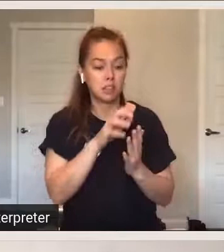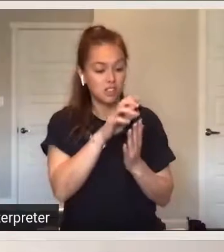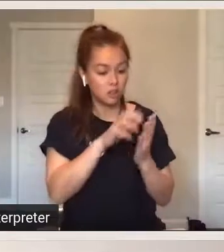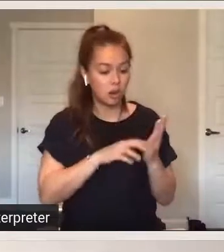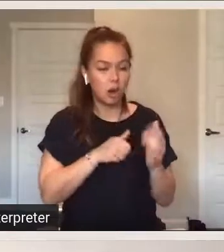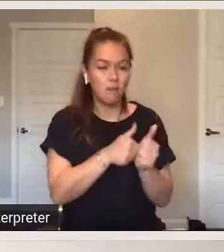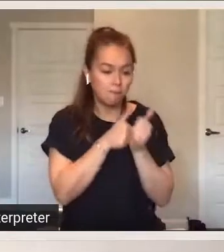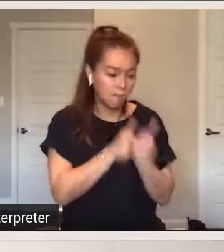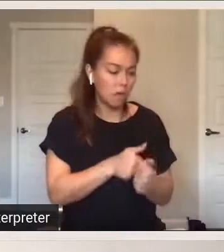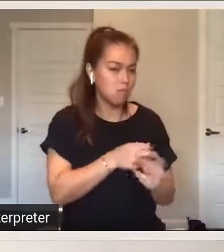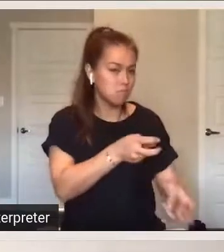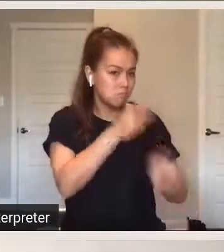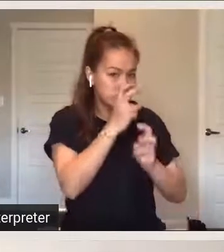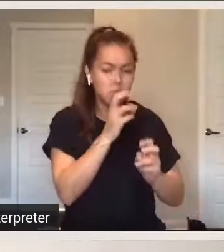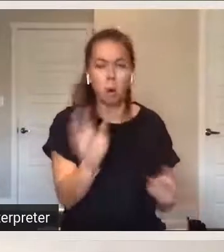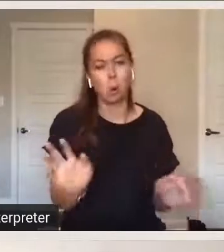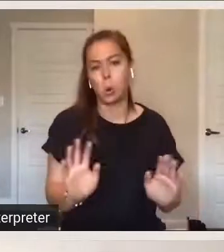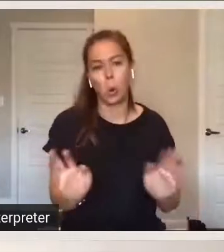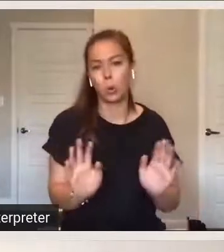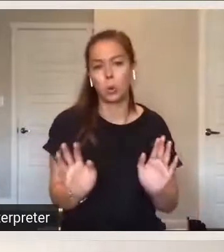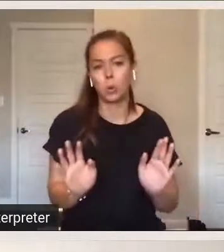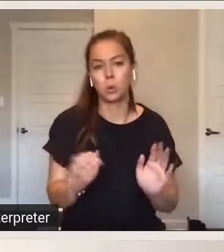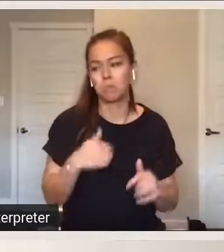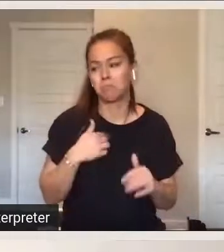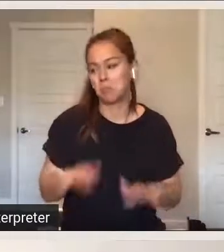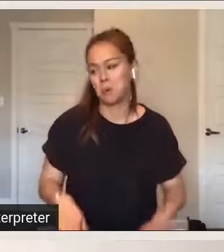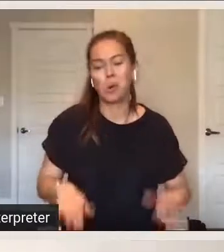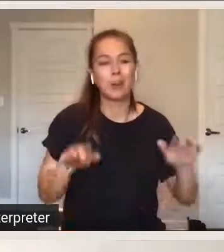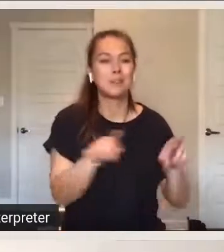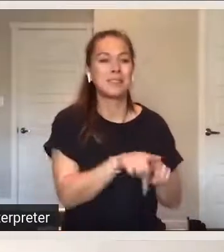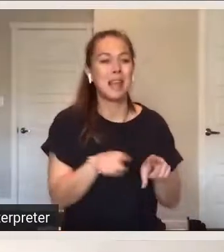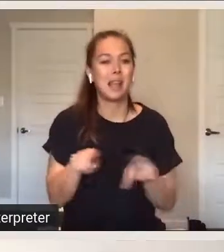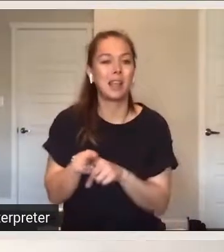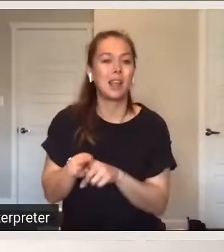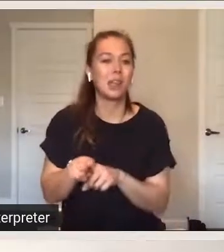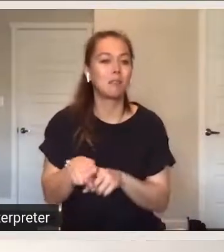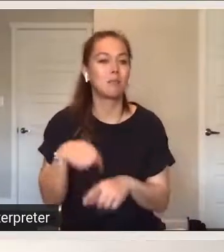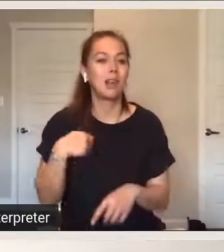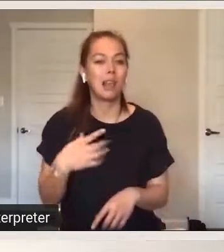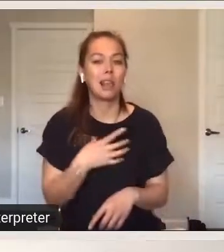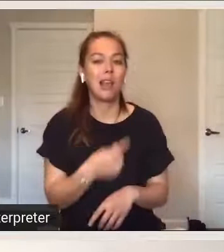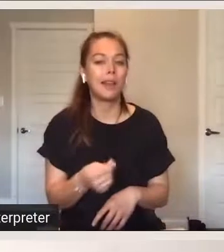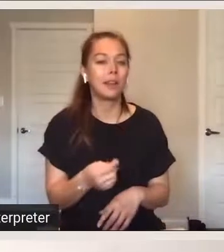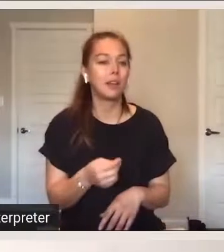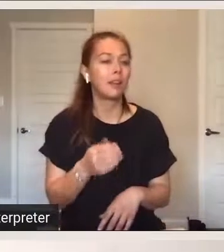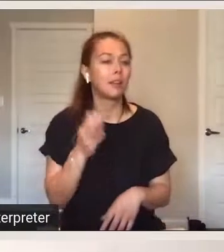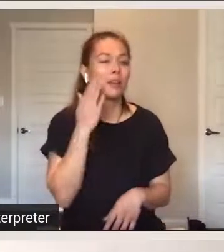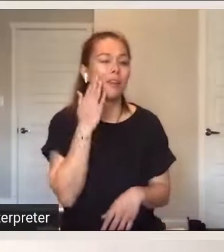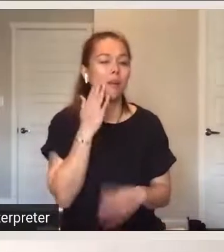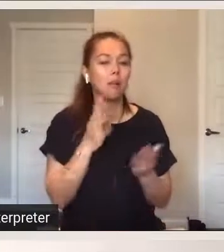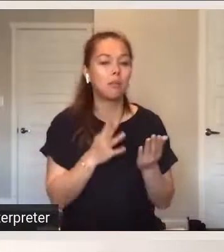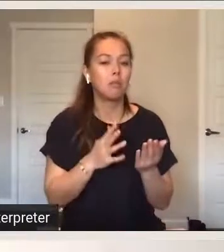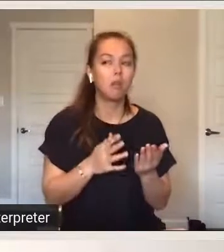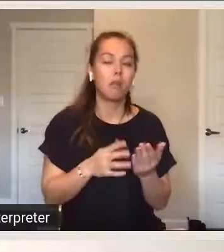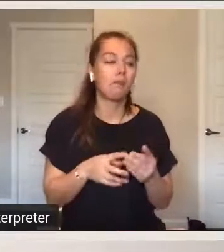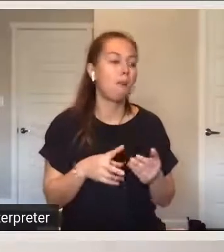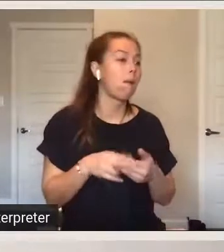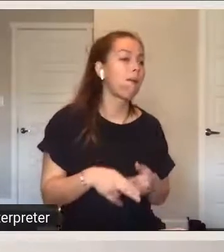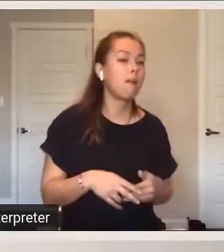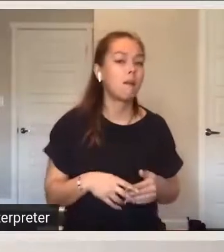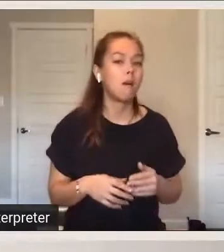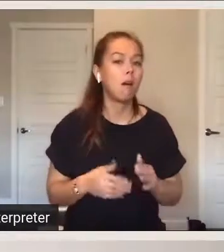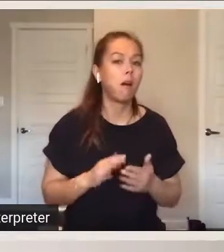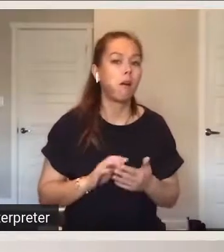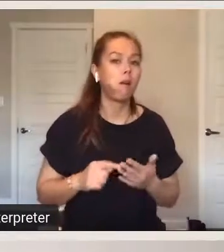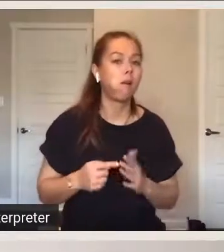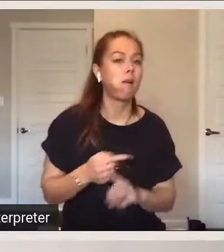the script of anything. I'd like to, you know, cut corners or use my imagination or, you know, just improvise,